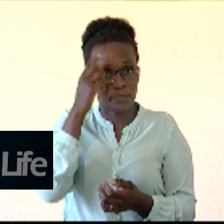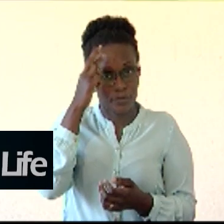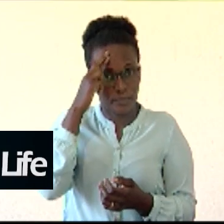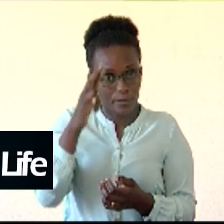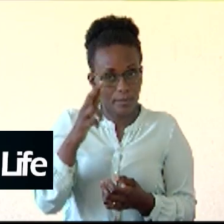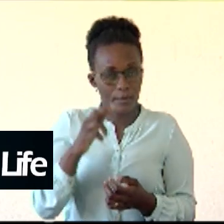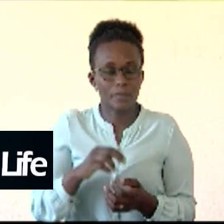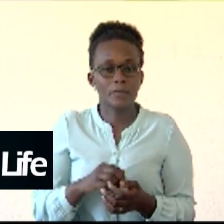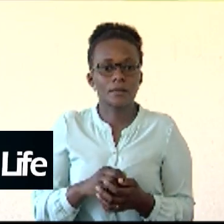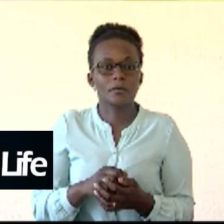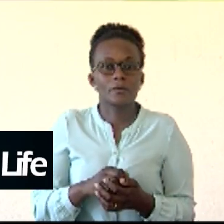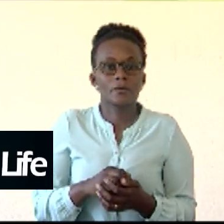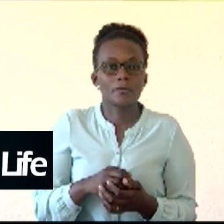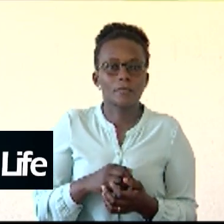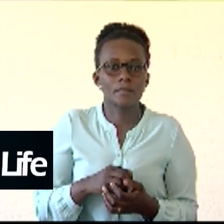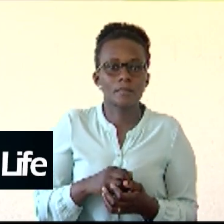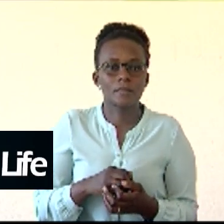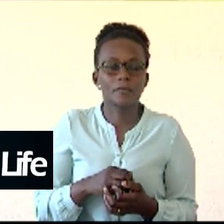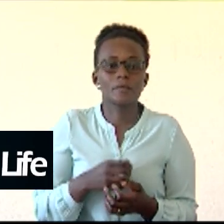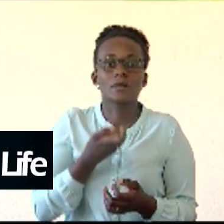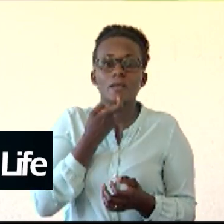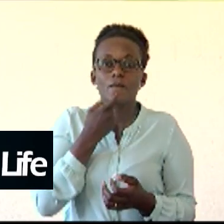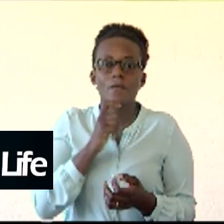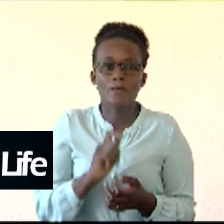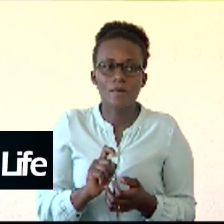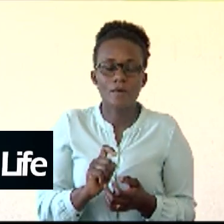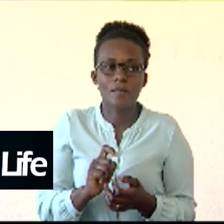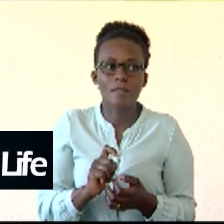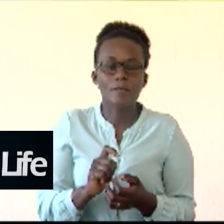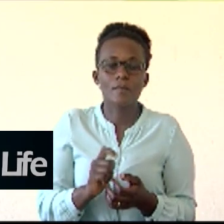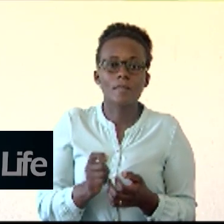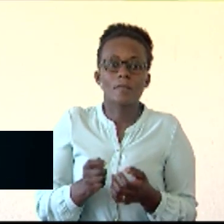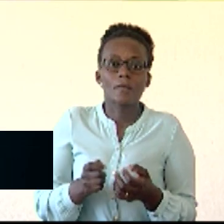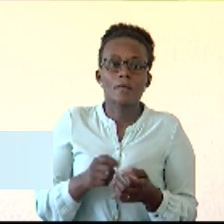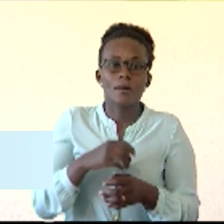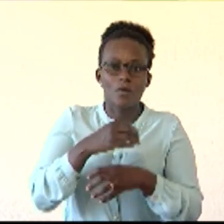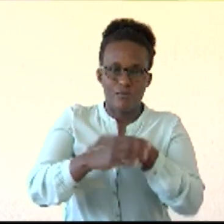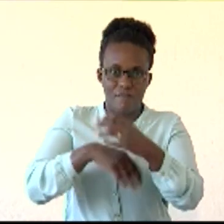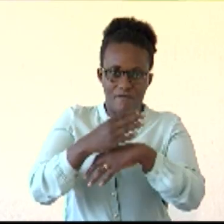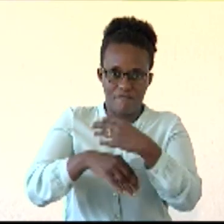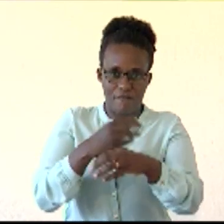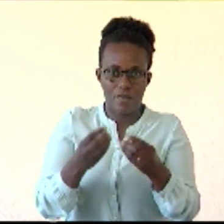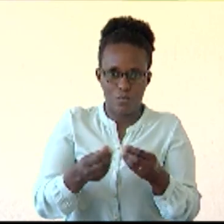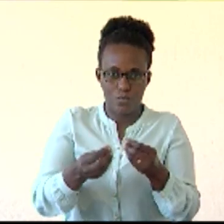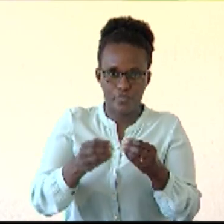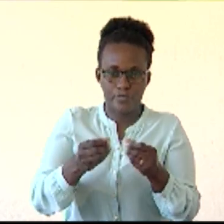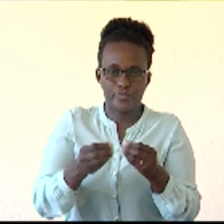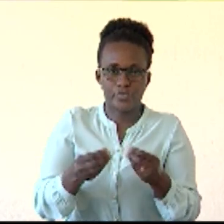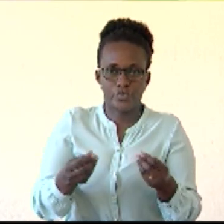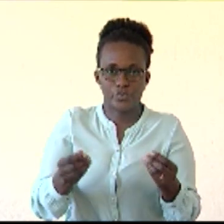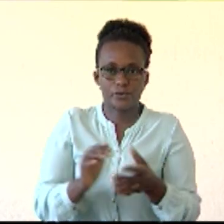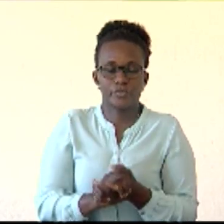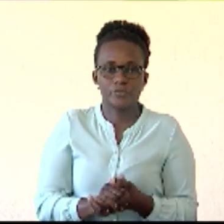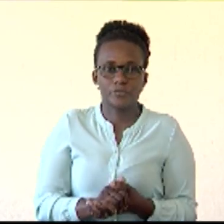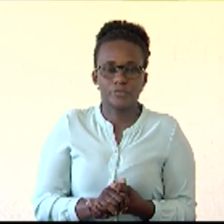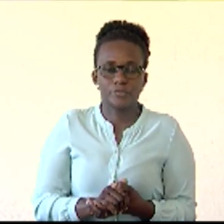electrolyte here also must be made of the solution. So when you look at the electroplating, it is also